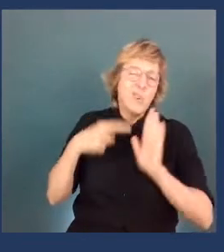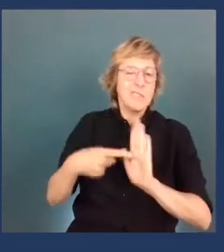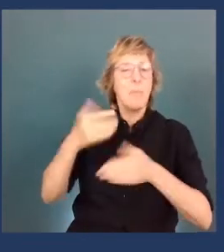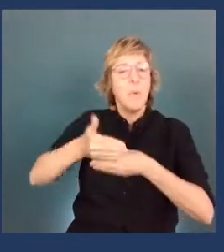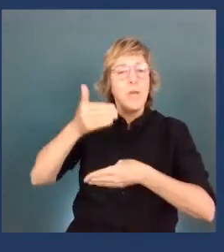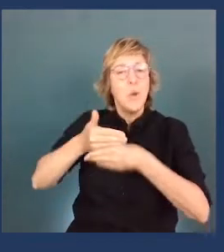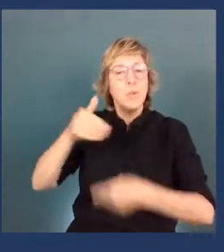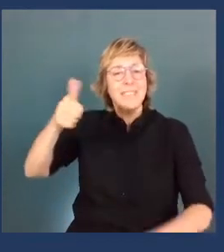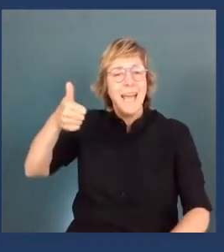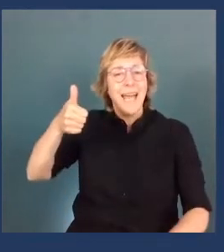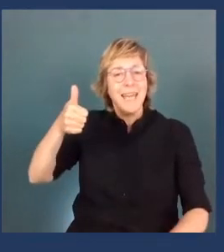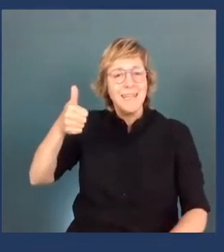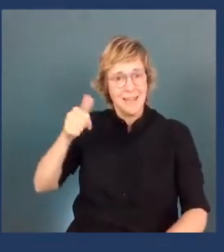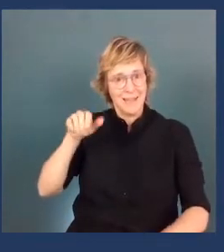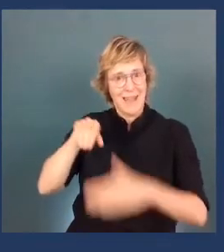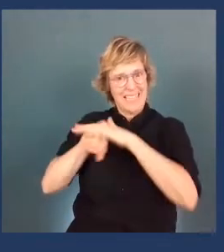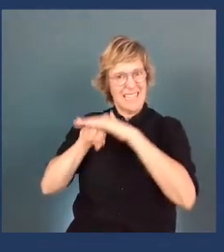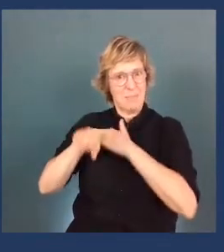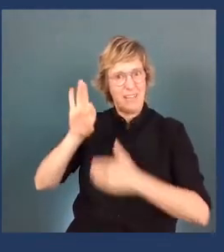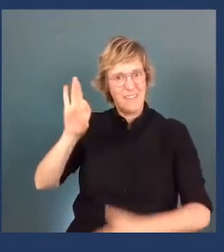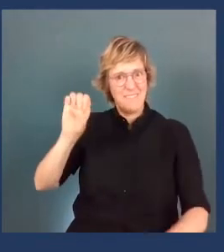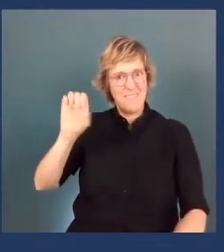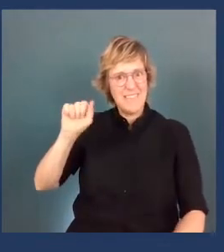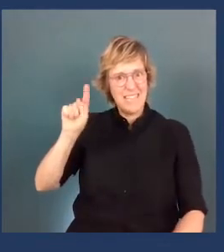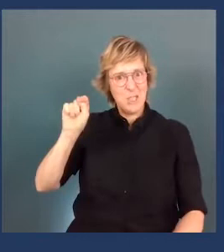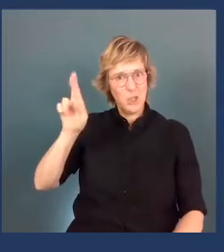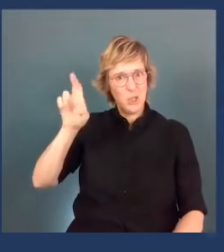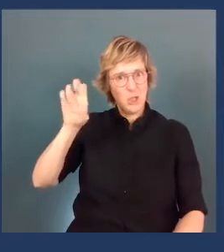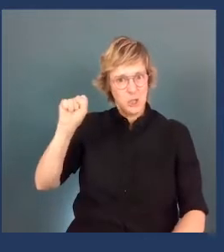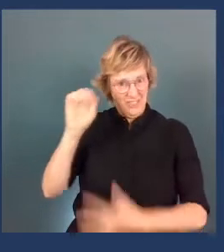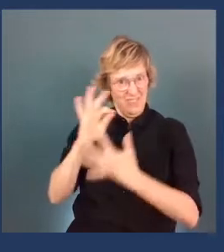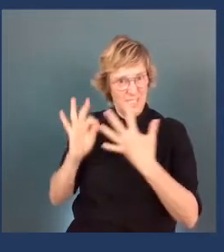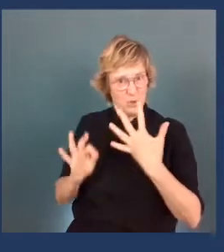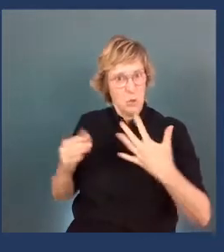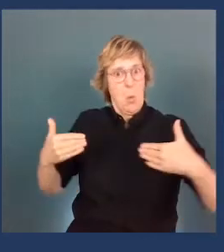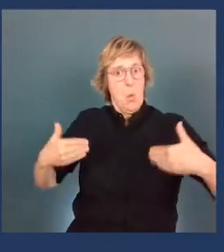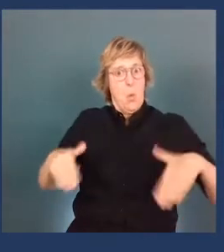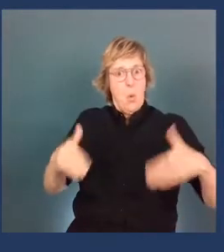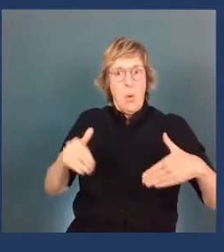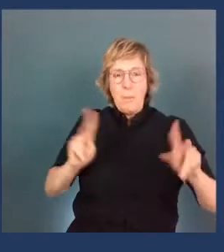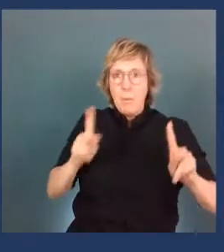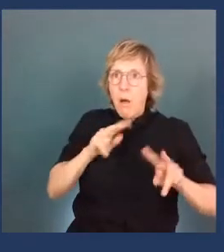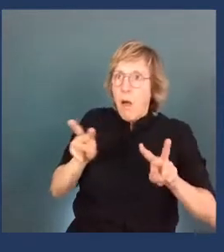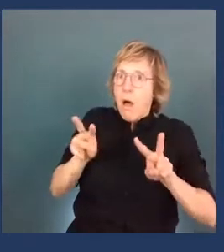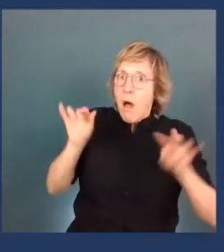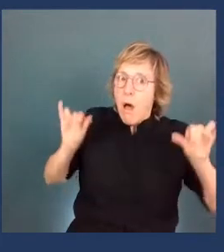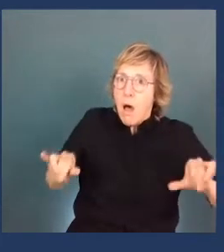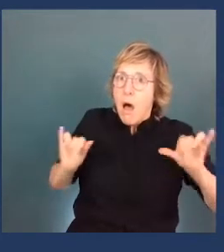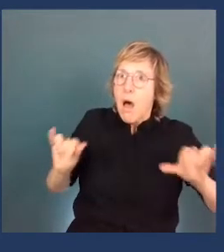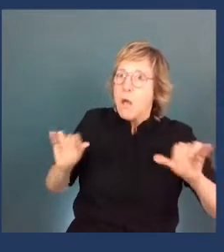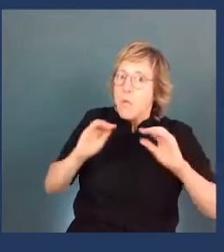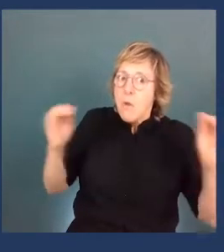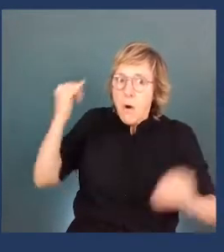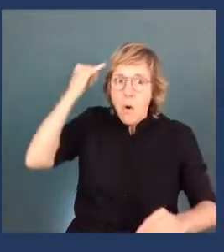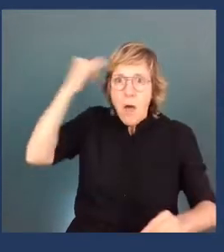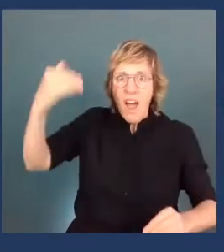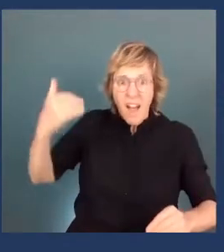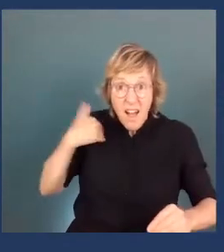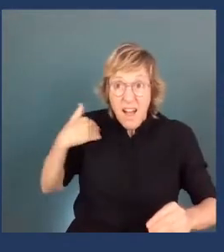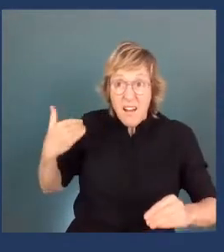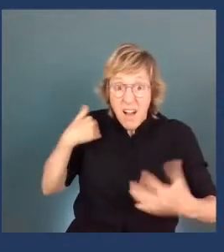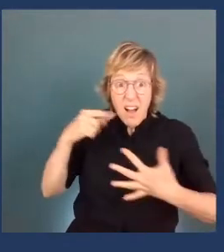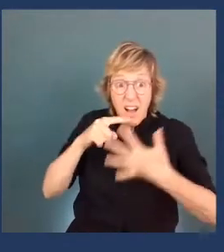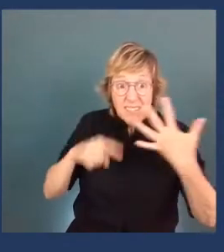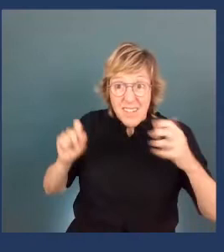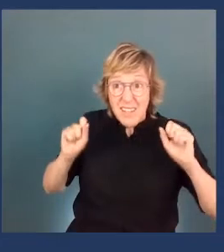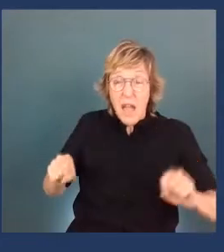Windows 10. And that was just amazing, you know, seeing people just really lit up by stuff they had no idea about. And I